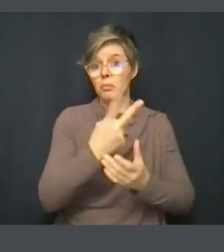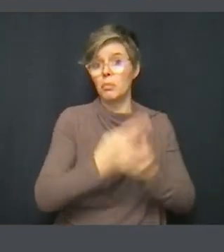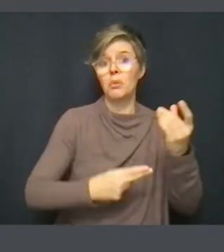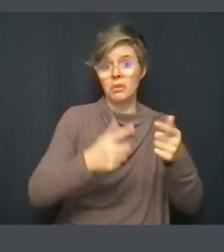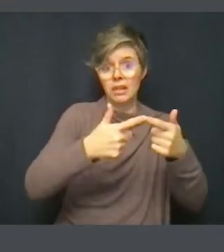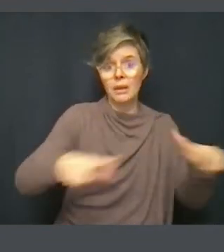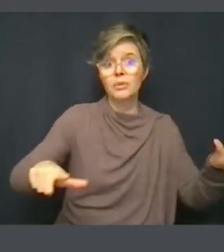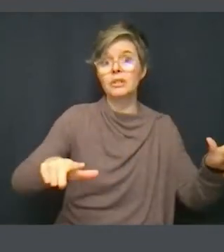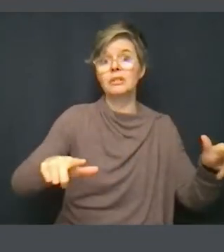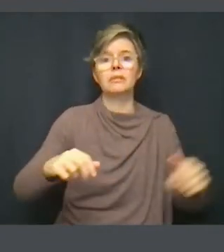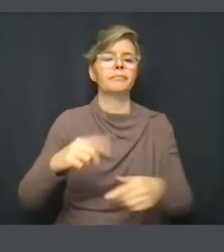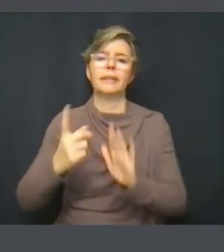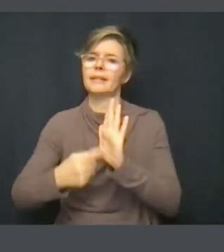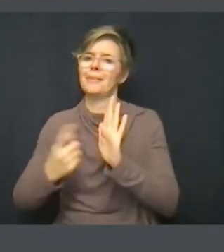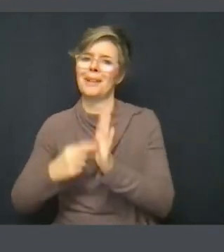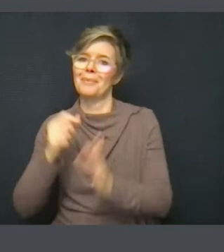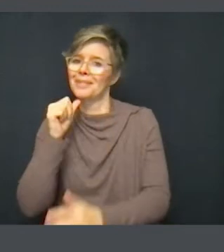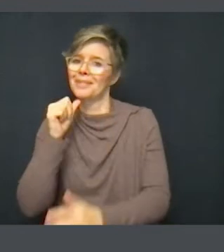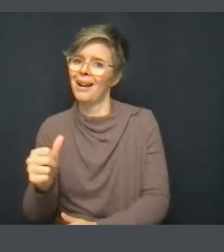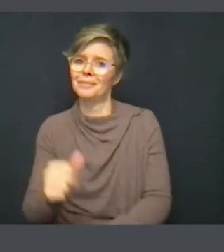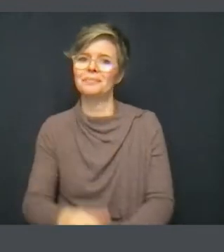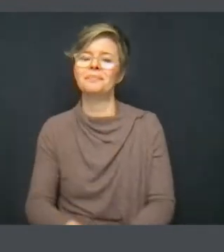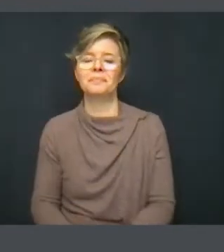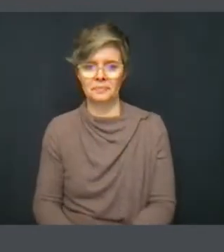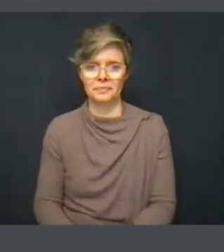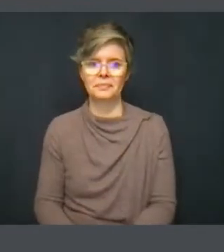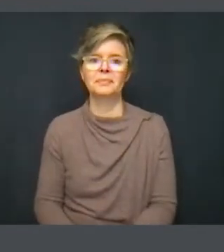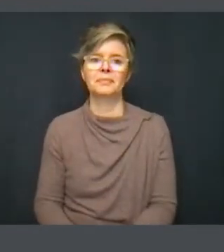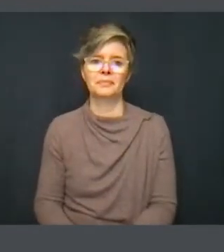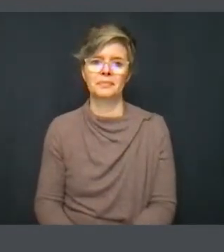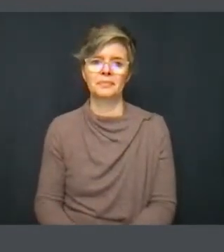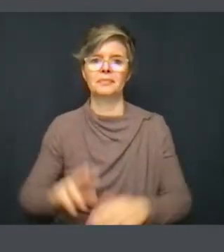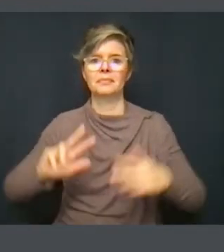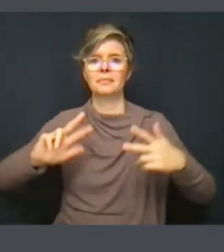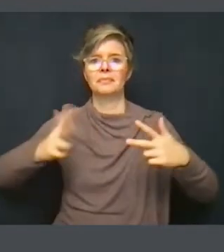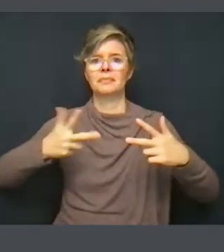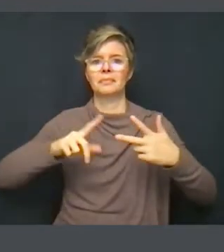and sometimes you don't, right?